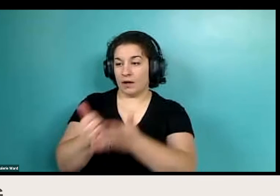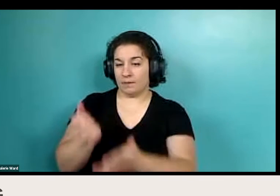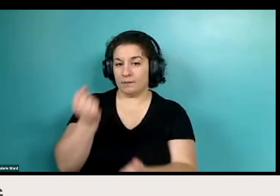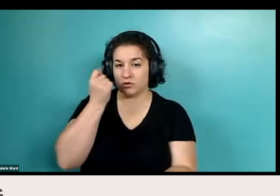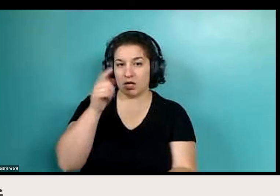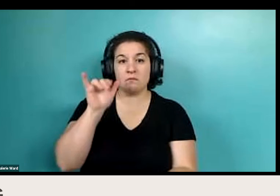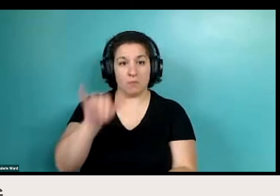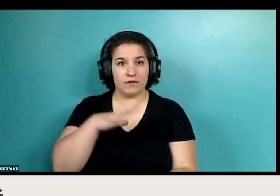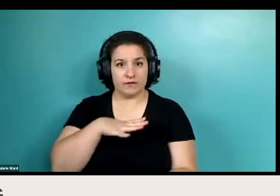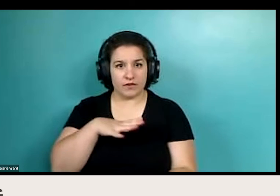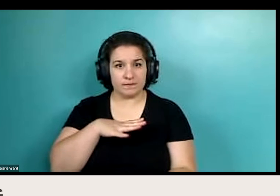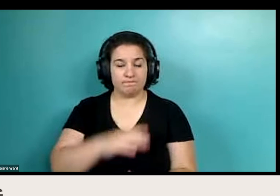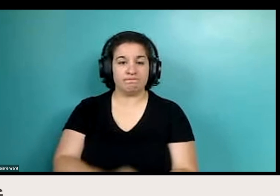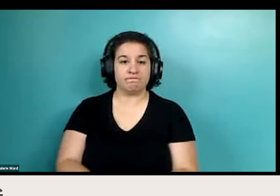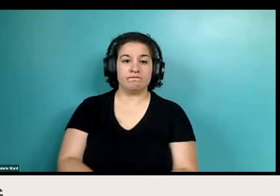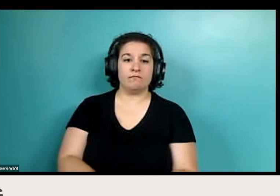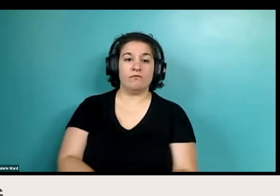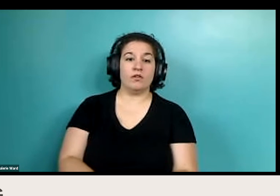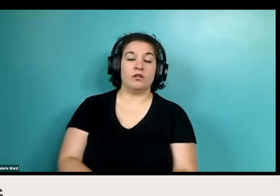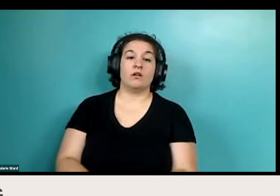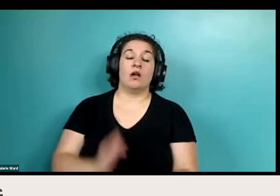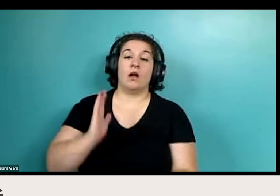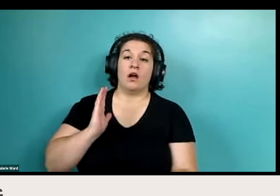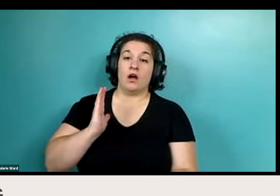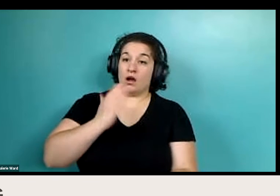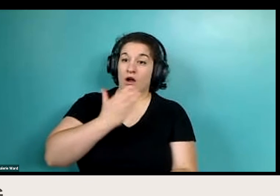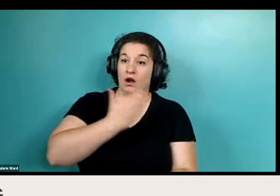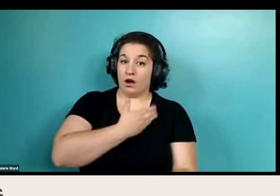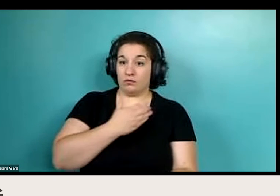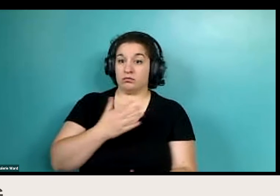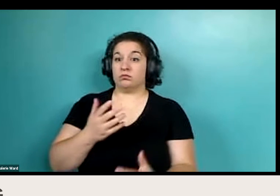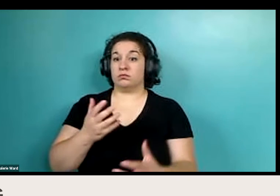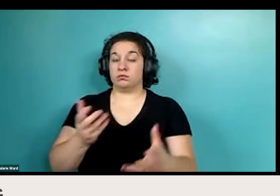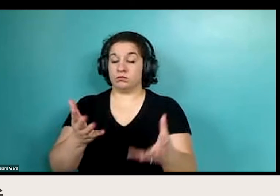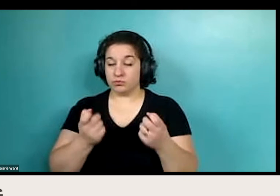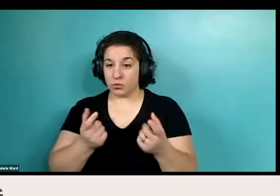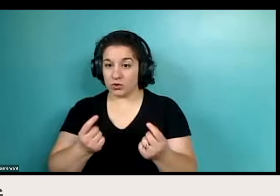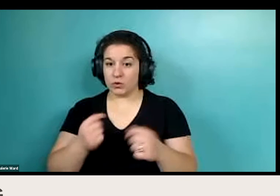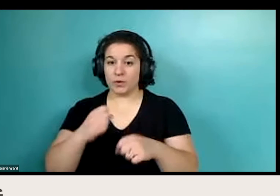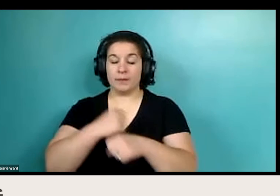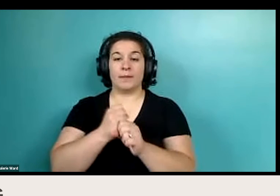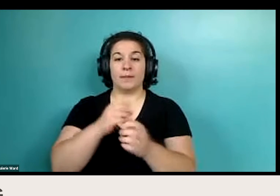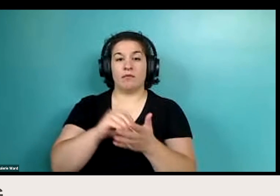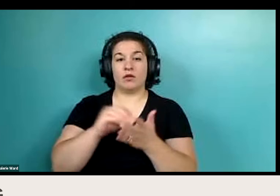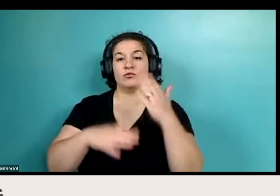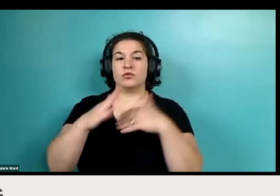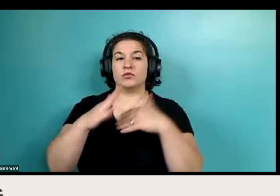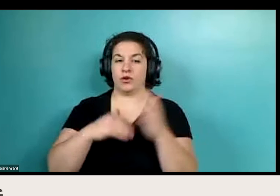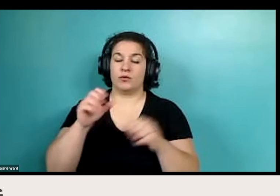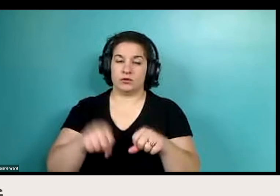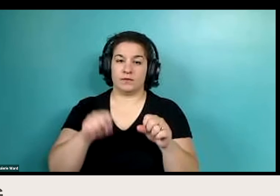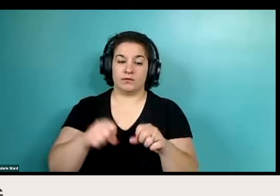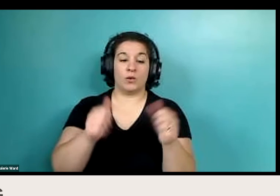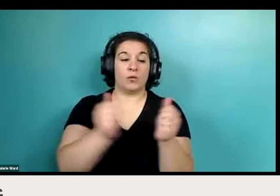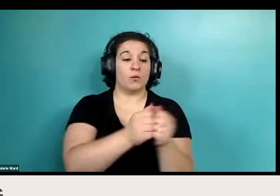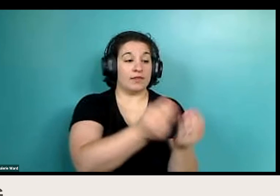overarching desire is to make our students as comfortable as possible, not only with the materials, but with us, because we're all human,